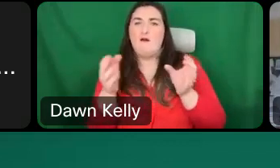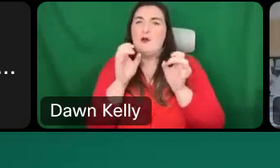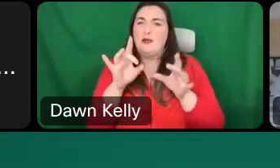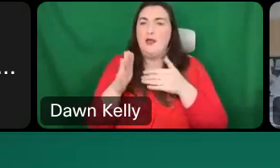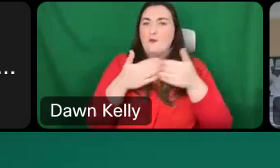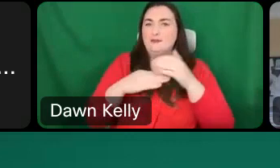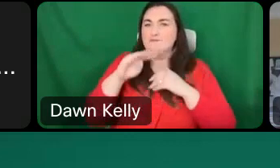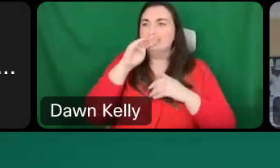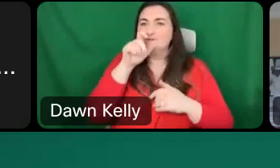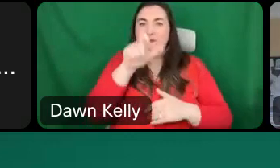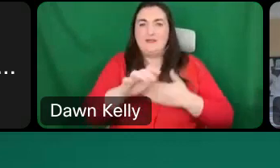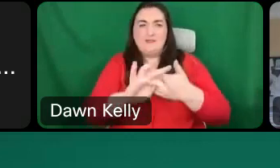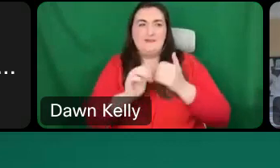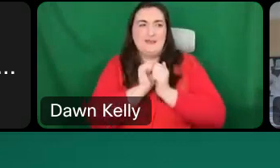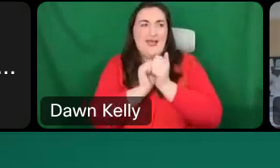Safety Act means for me.